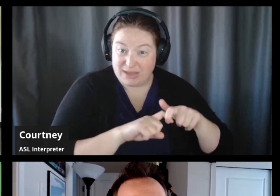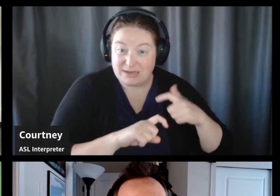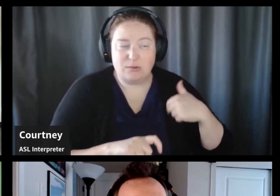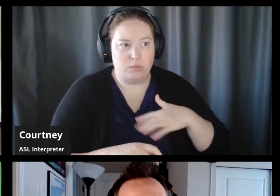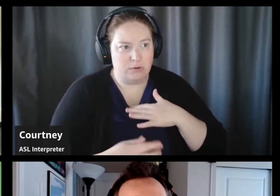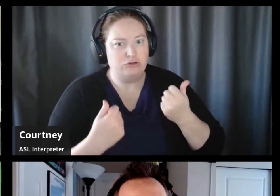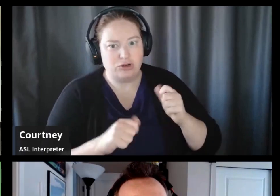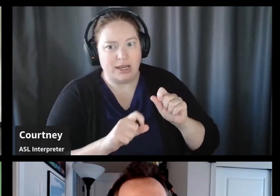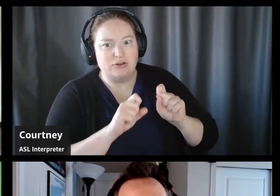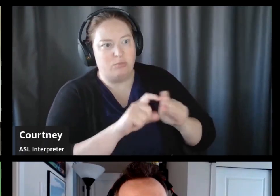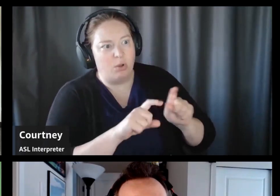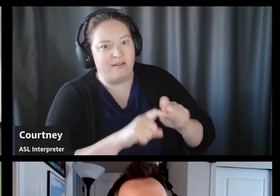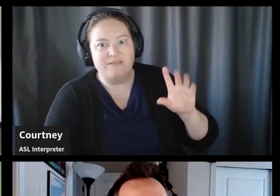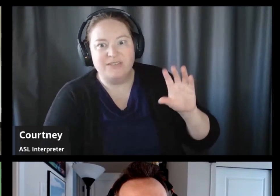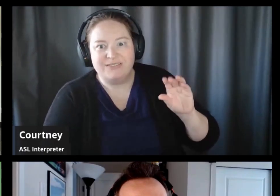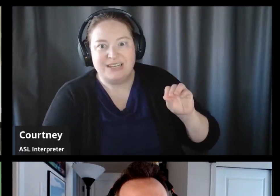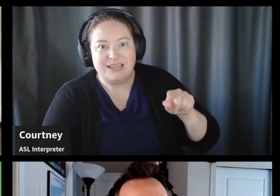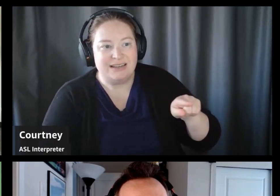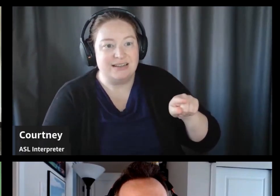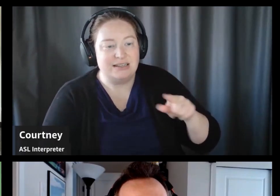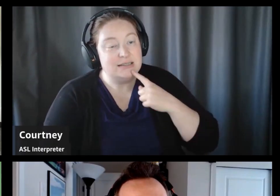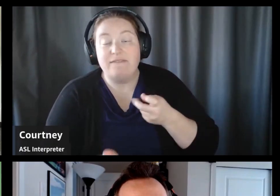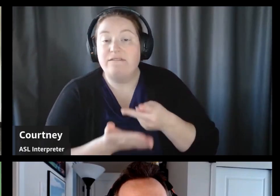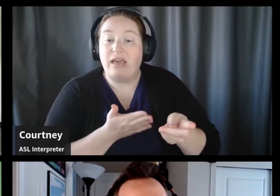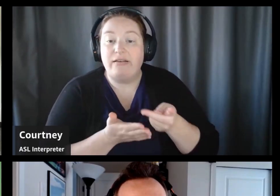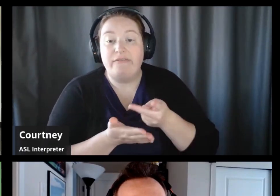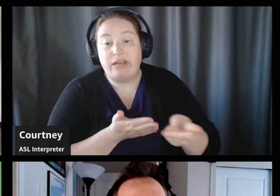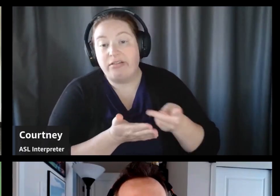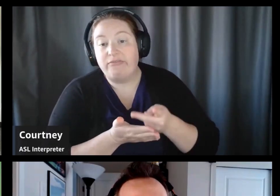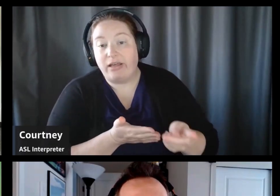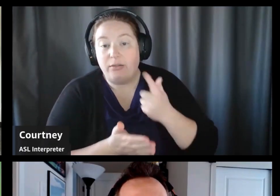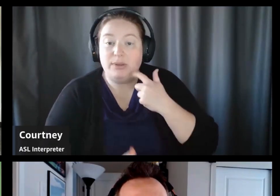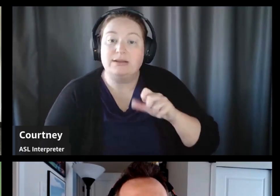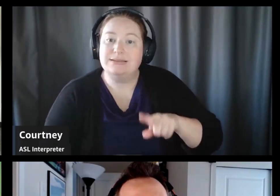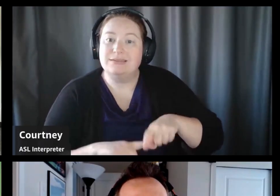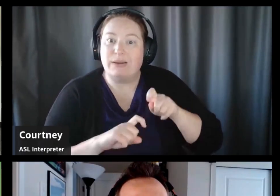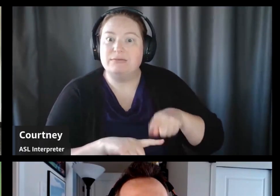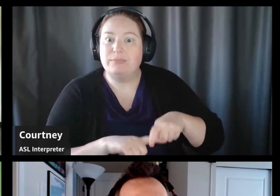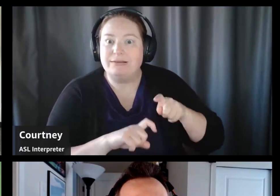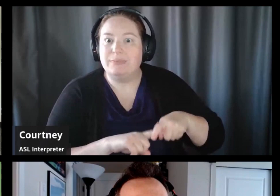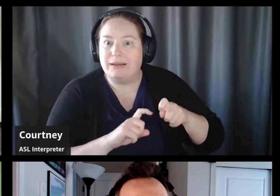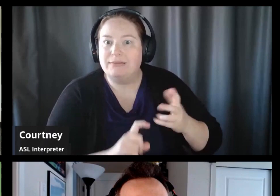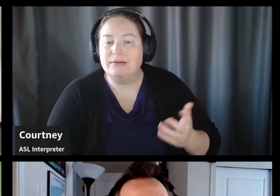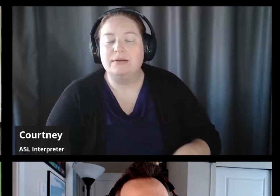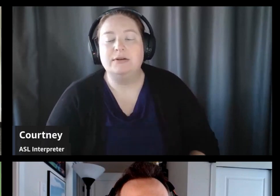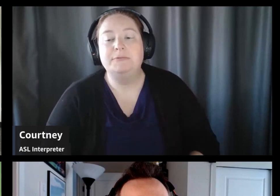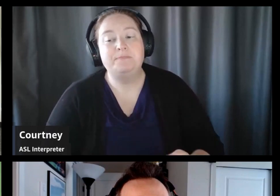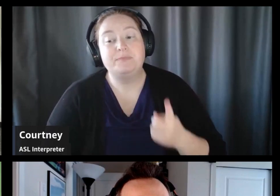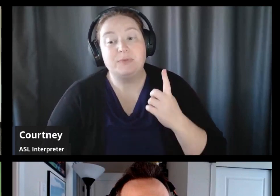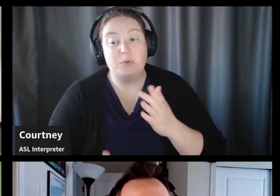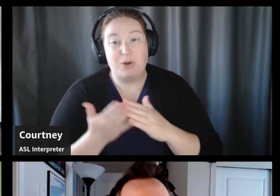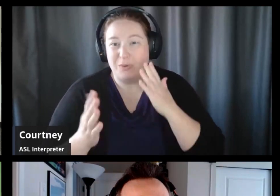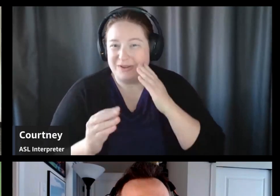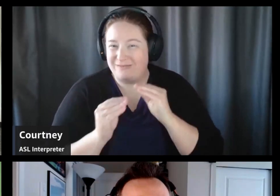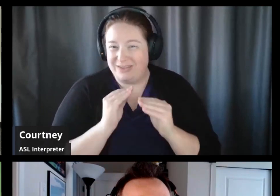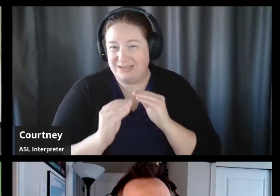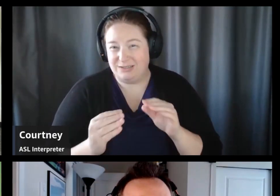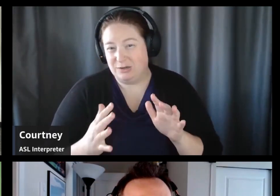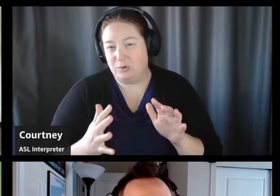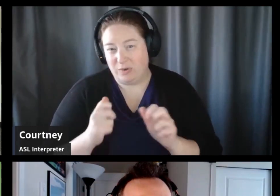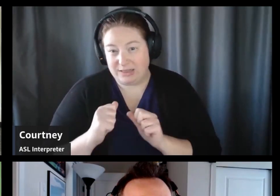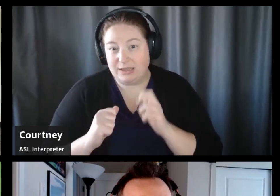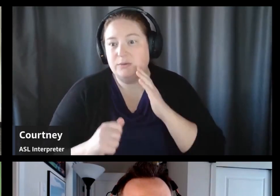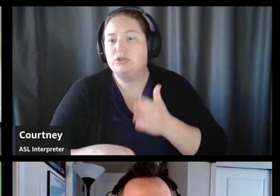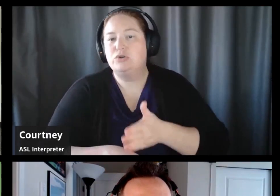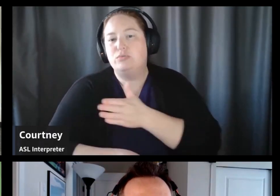in 50 of those and then say that, hey, this has failed because of this suspended, right? So one aspect that we were able to fix really quickly was to improve that whole